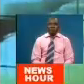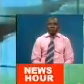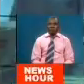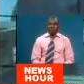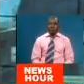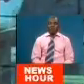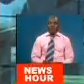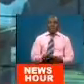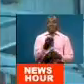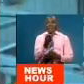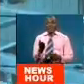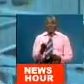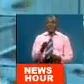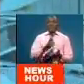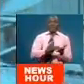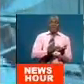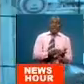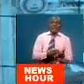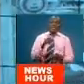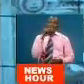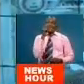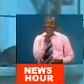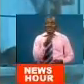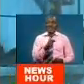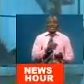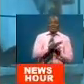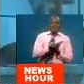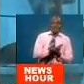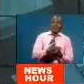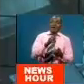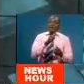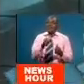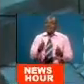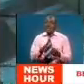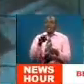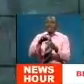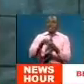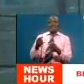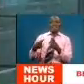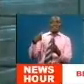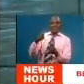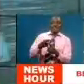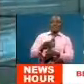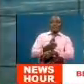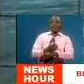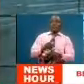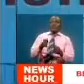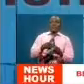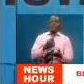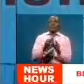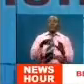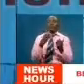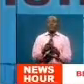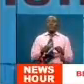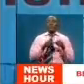Manufacturers of household items like Sunlight, Pepsodent, Geisha, Blue Band and Lipton have over the years enhanced sustainability